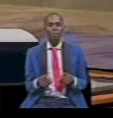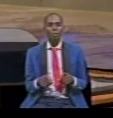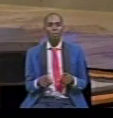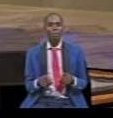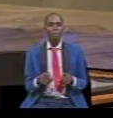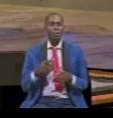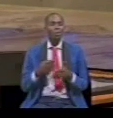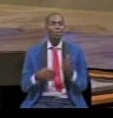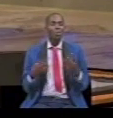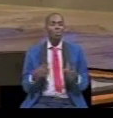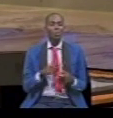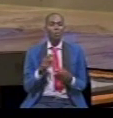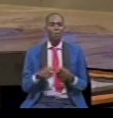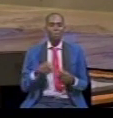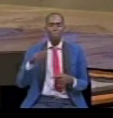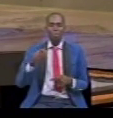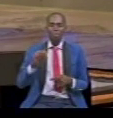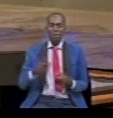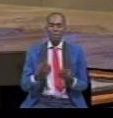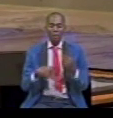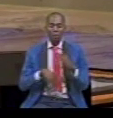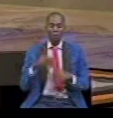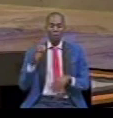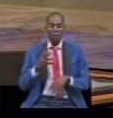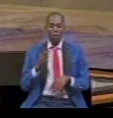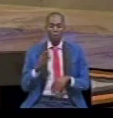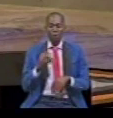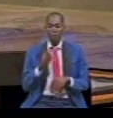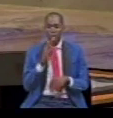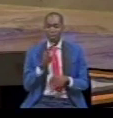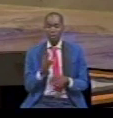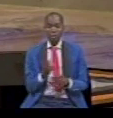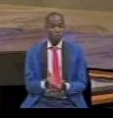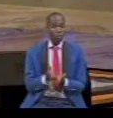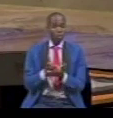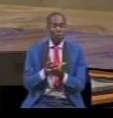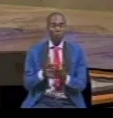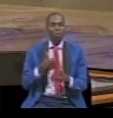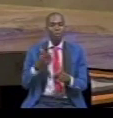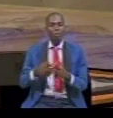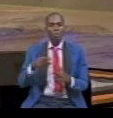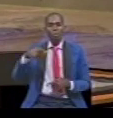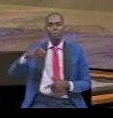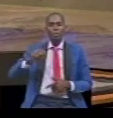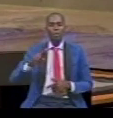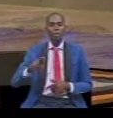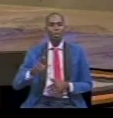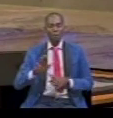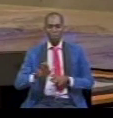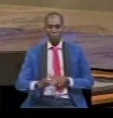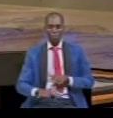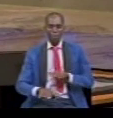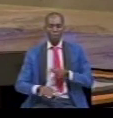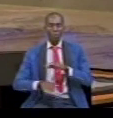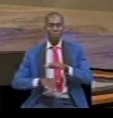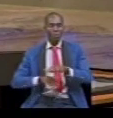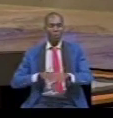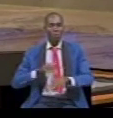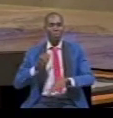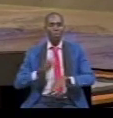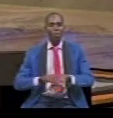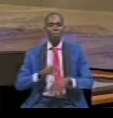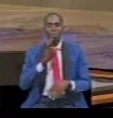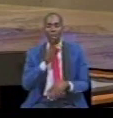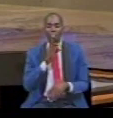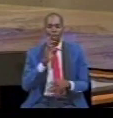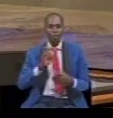tell me out aloud, he walked on the water to go to